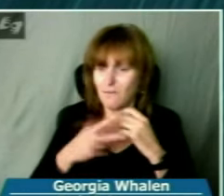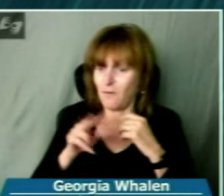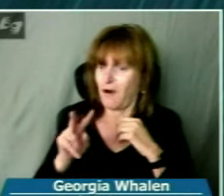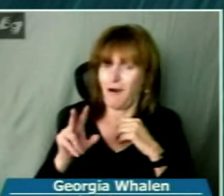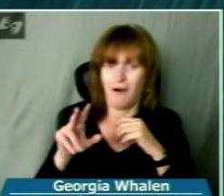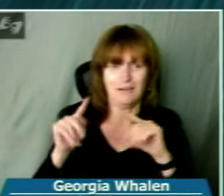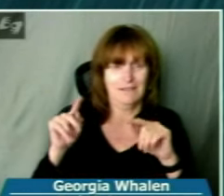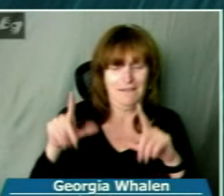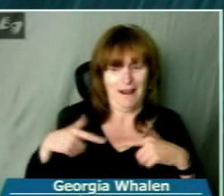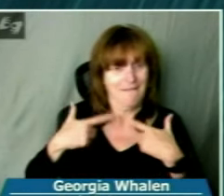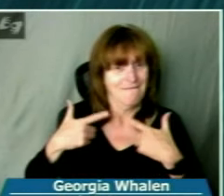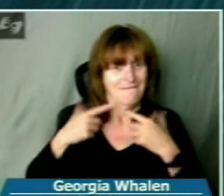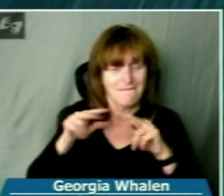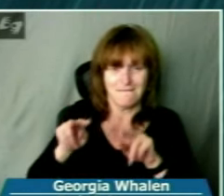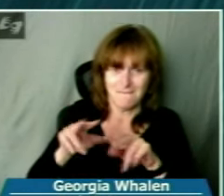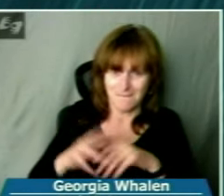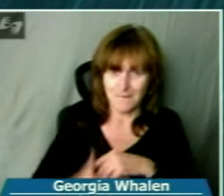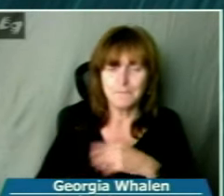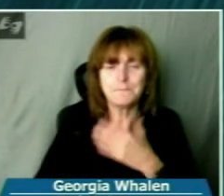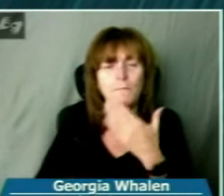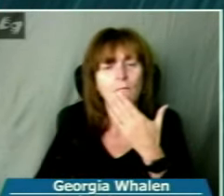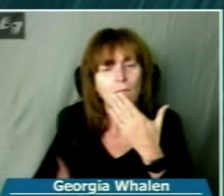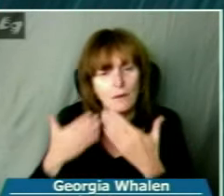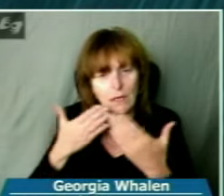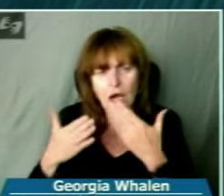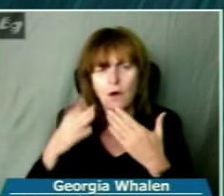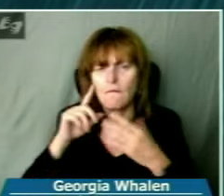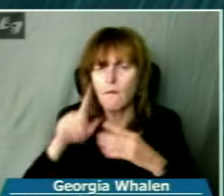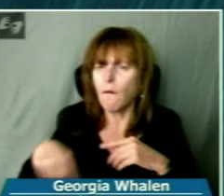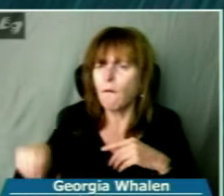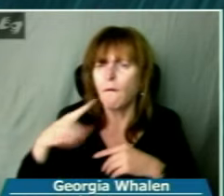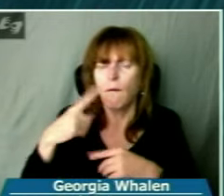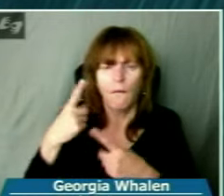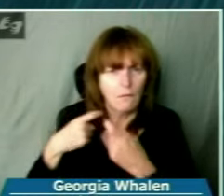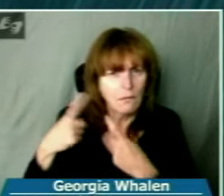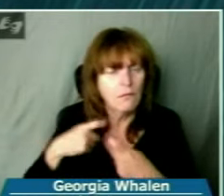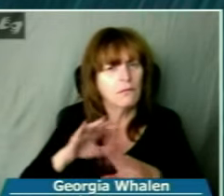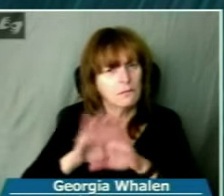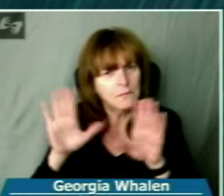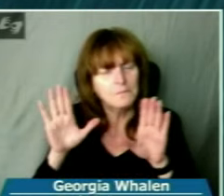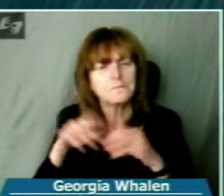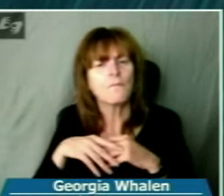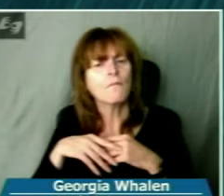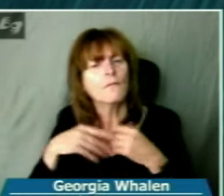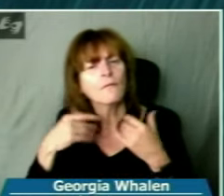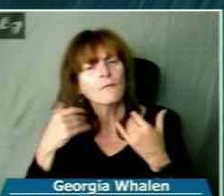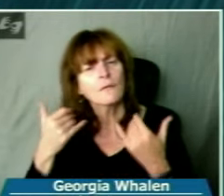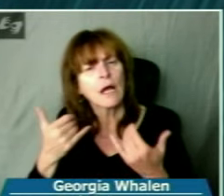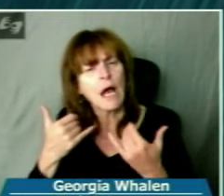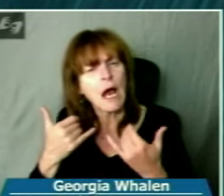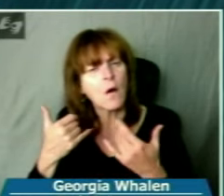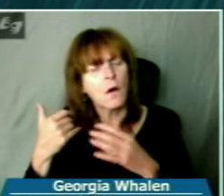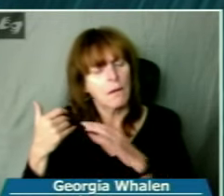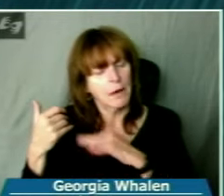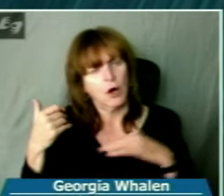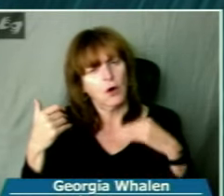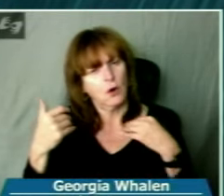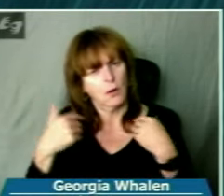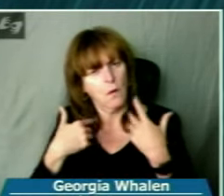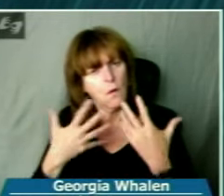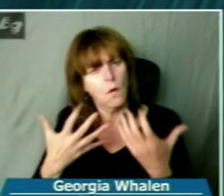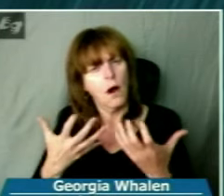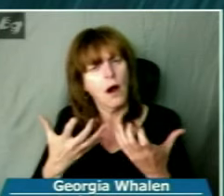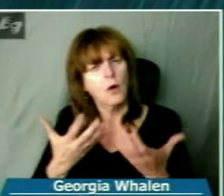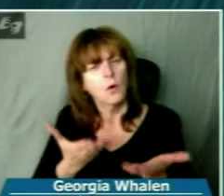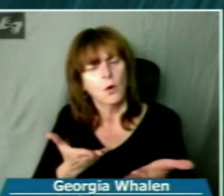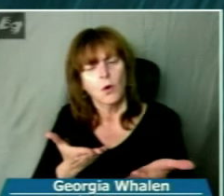for your questions tonight. And before we actually wrap up, Mr. Mayor, back to you. I wanted to give you a few extra minutes.